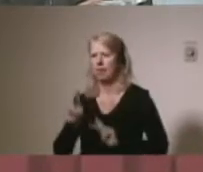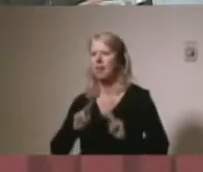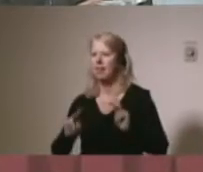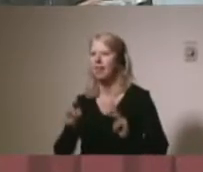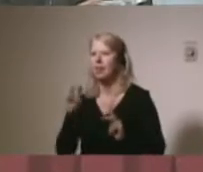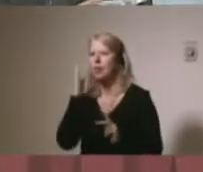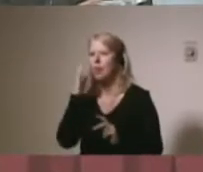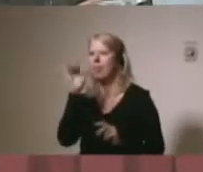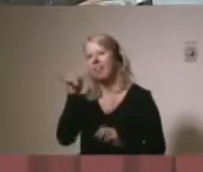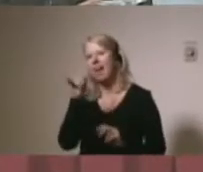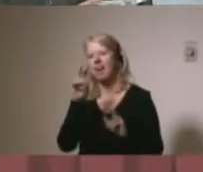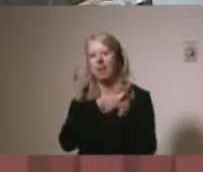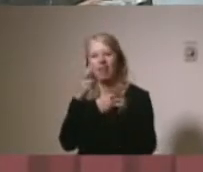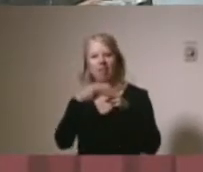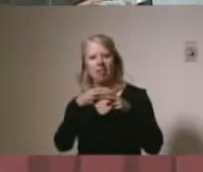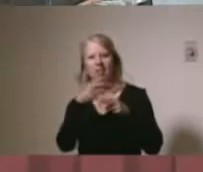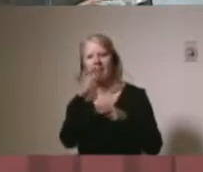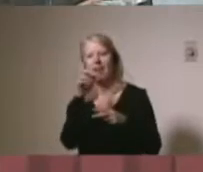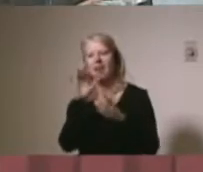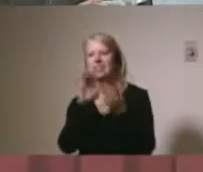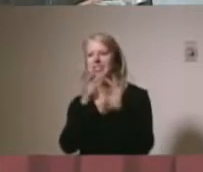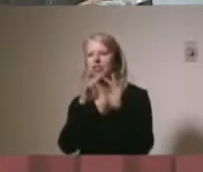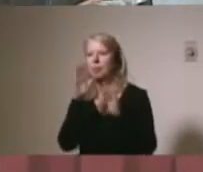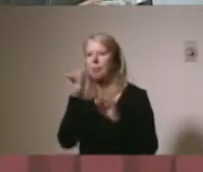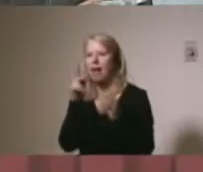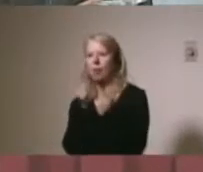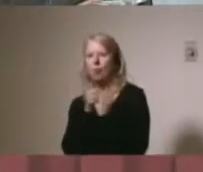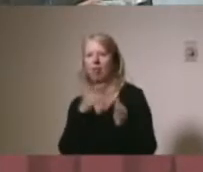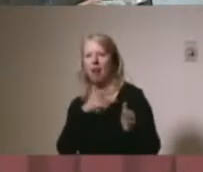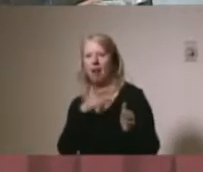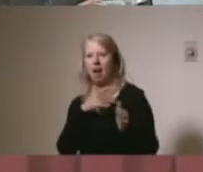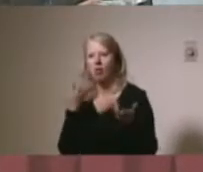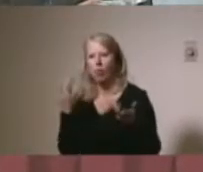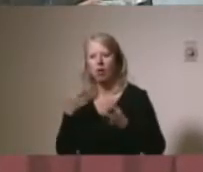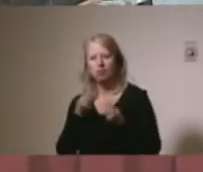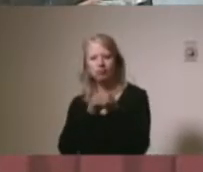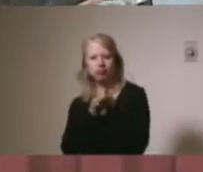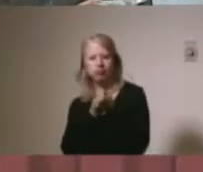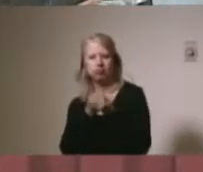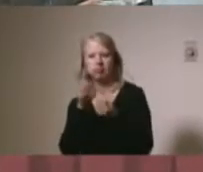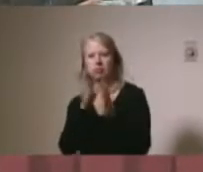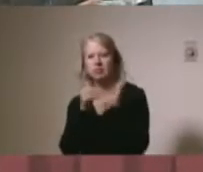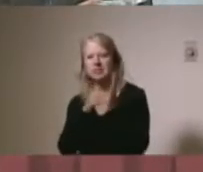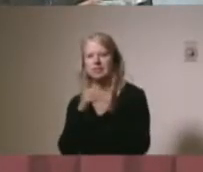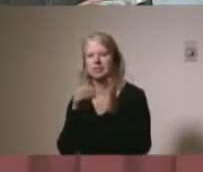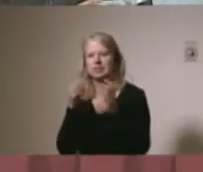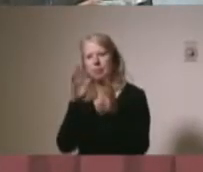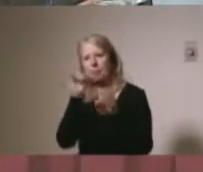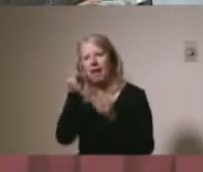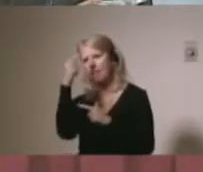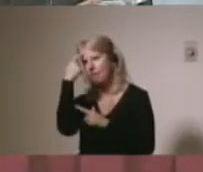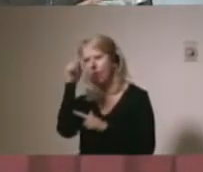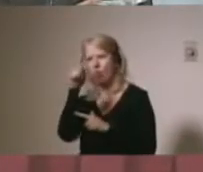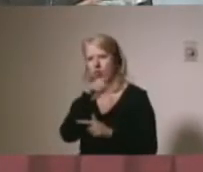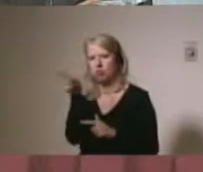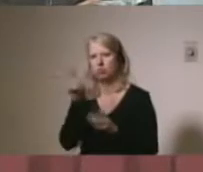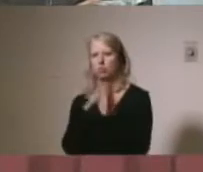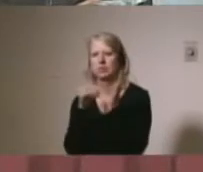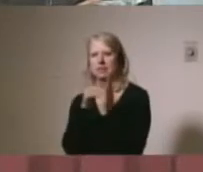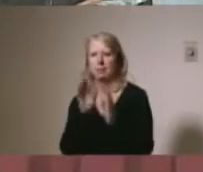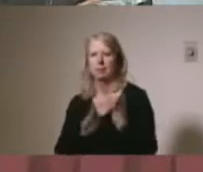digital bank with a heart, or standing up for New Zealanders, or a bank for New Zealanders.